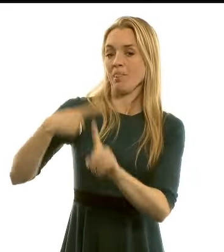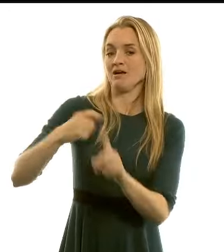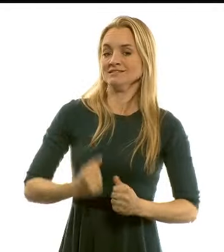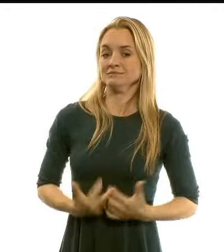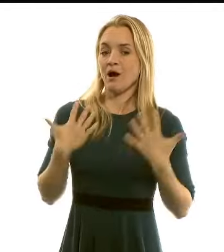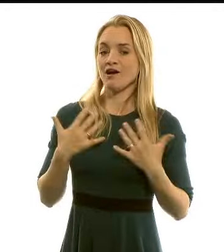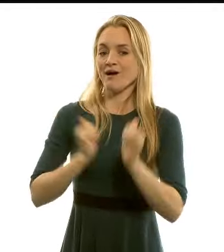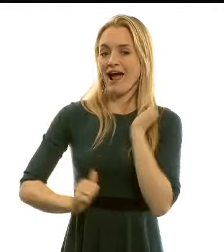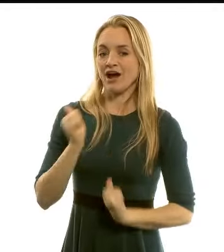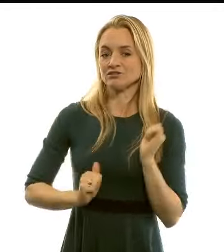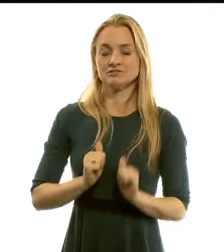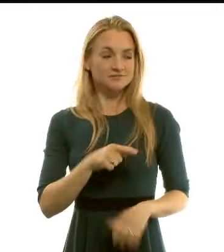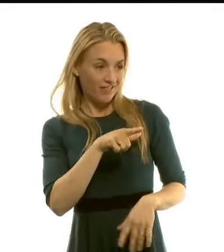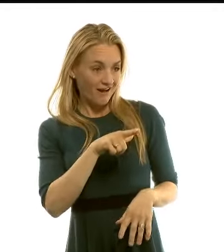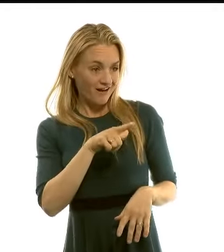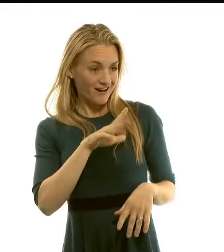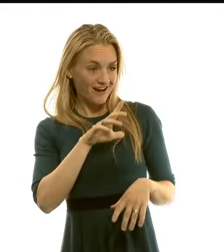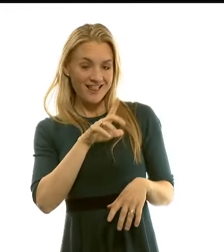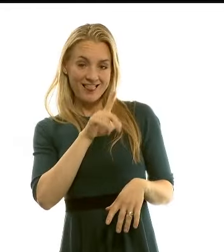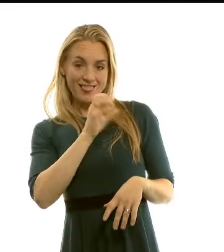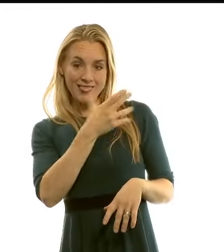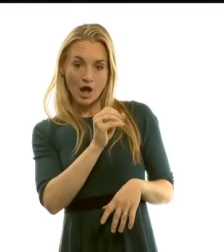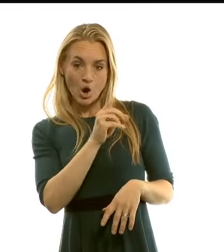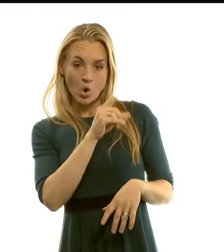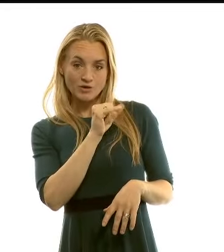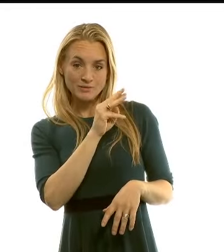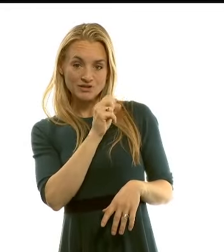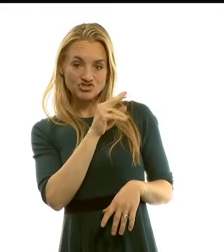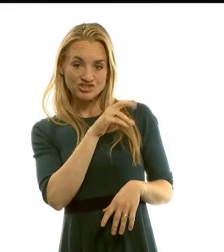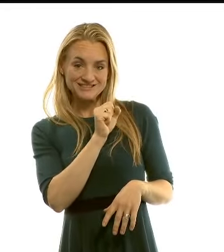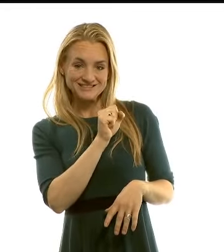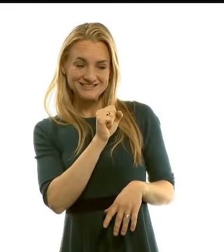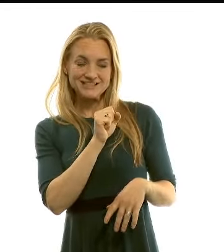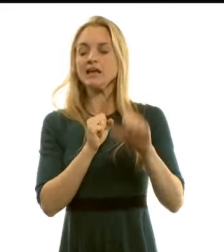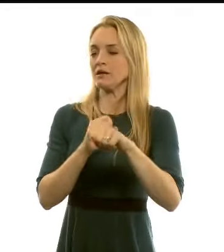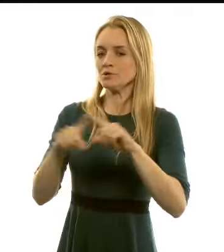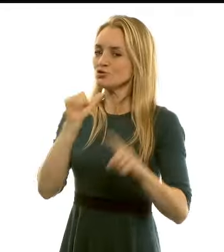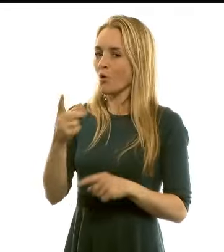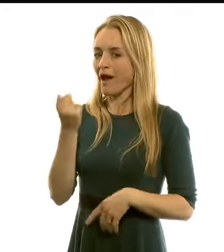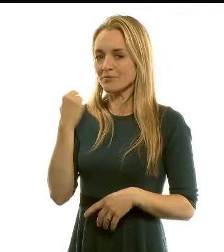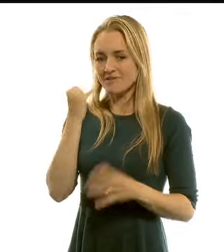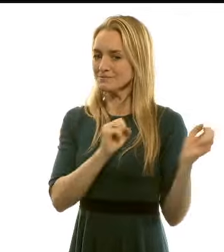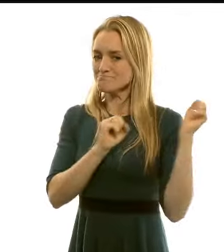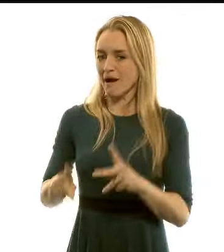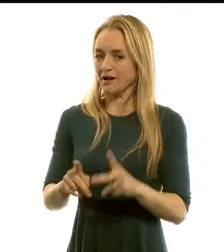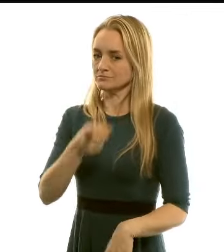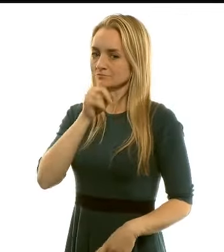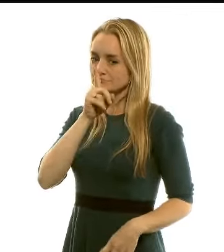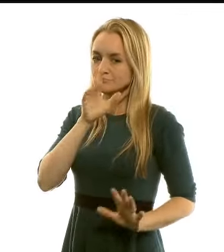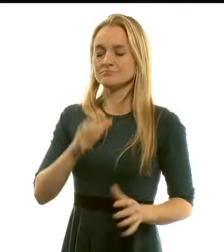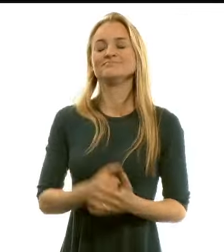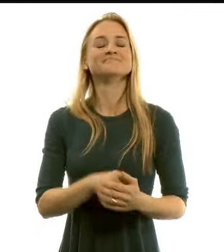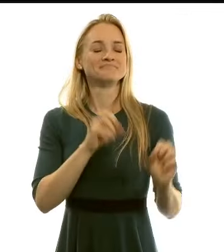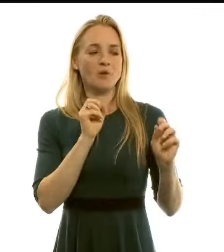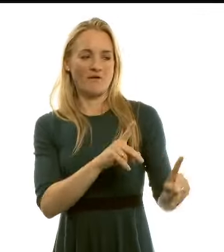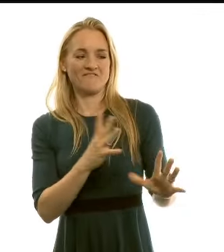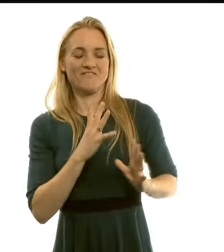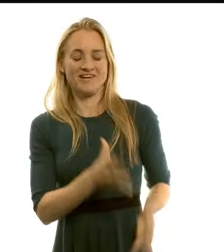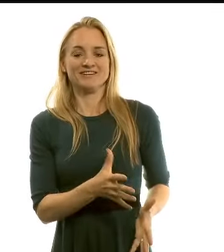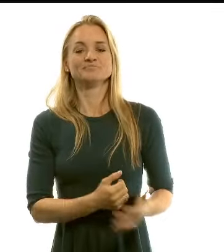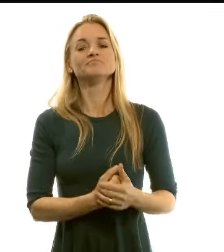it's coming back. I won't. Don't you worry. But speaking of sensational entertainment, tell me this. Are you aware of the